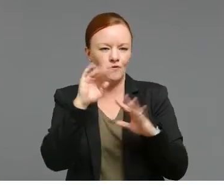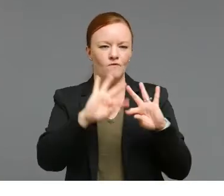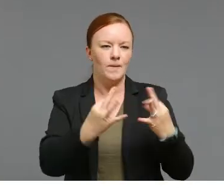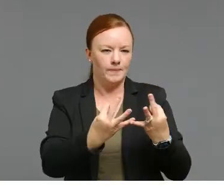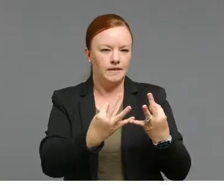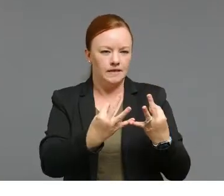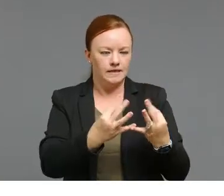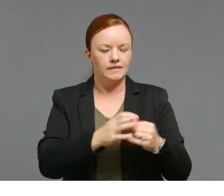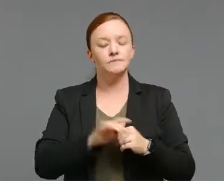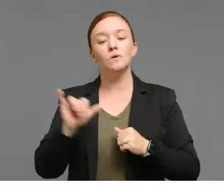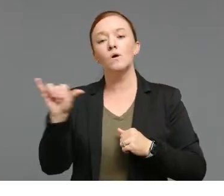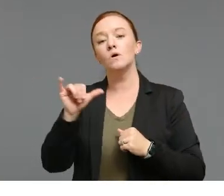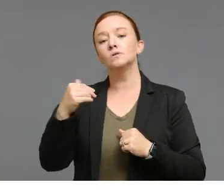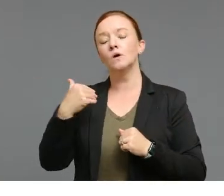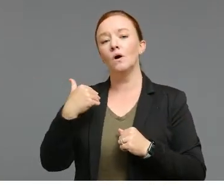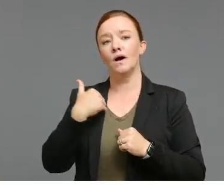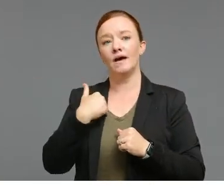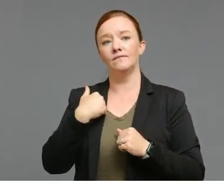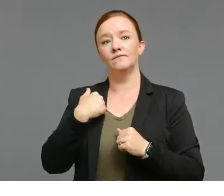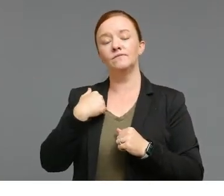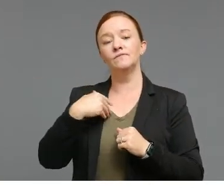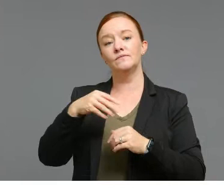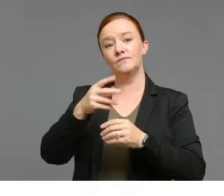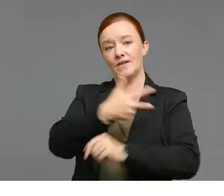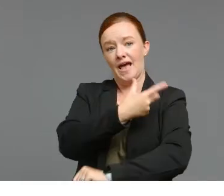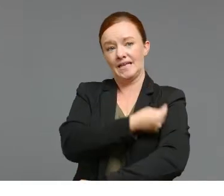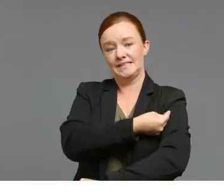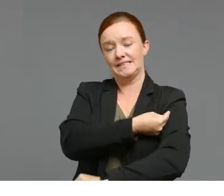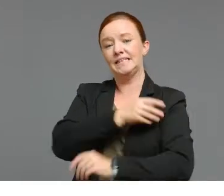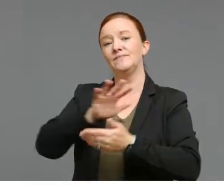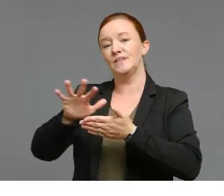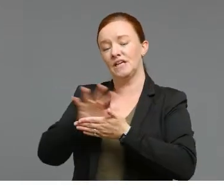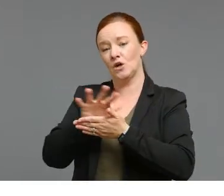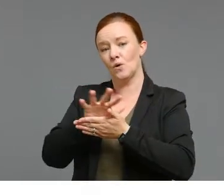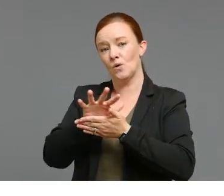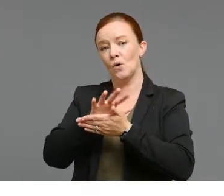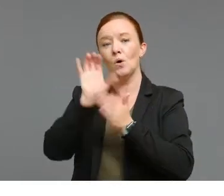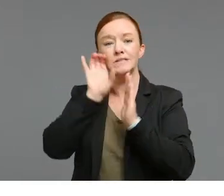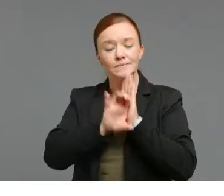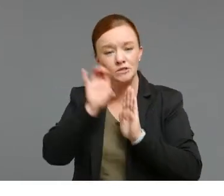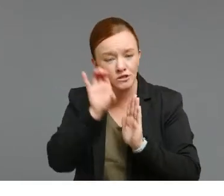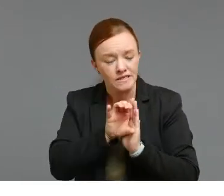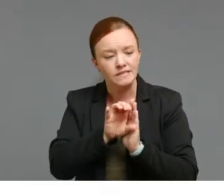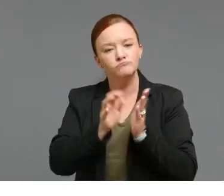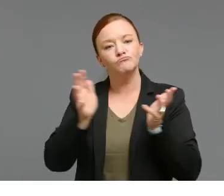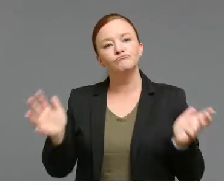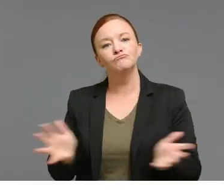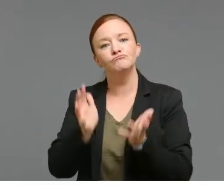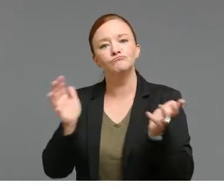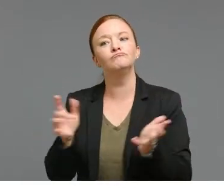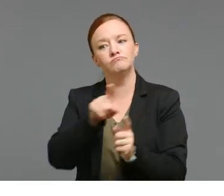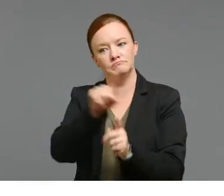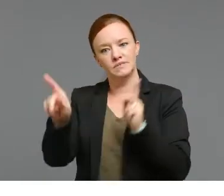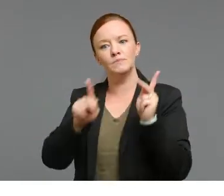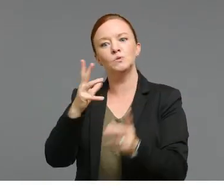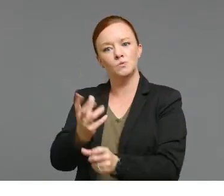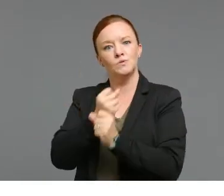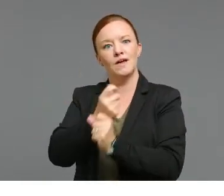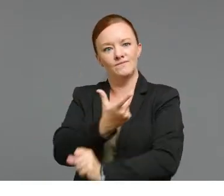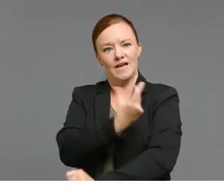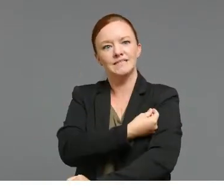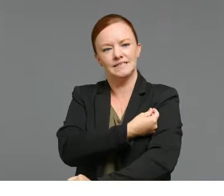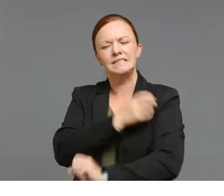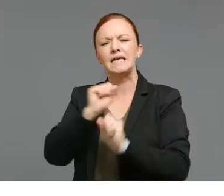do have vaccine influencer videos and images promoting the COVID-19 vaccine available for download, and you can find that on